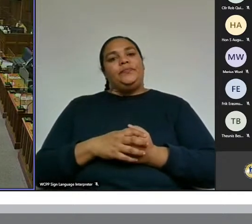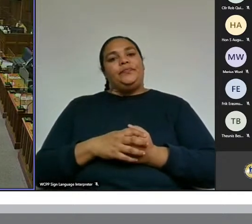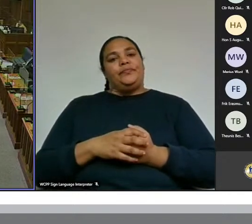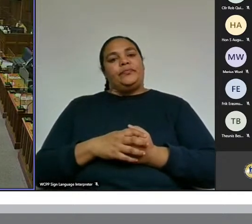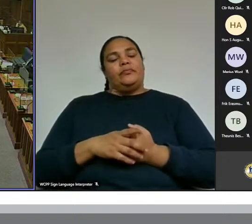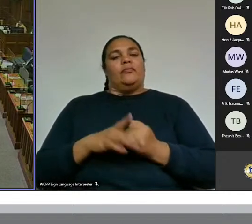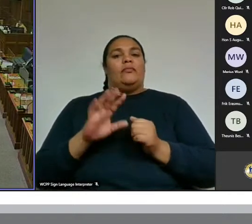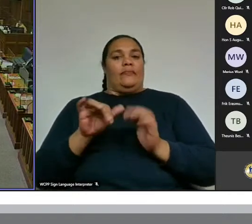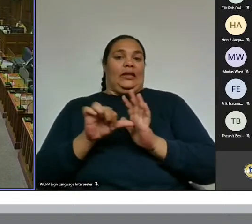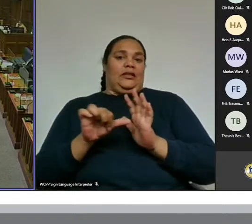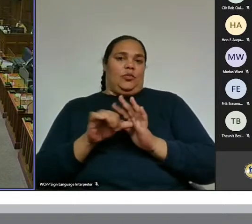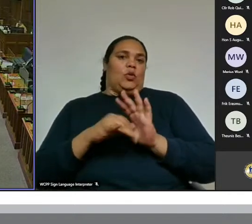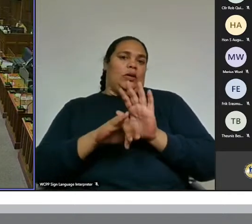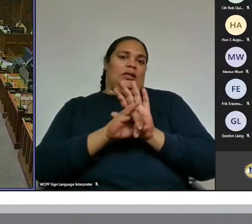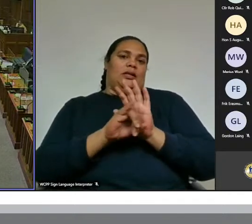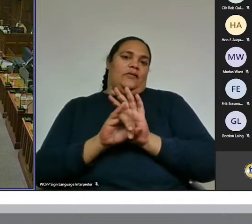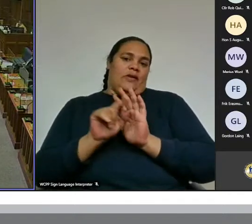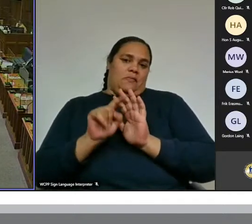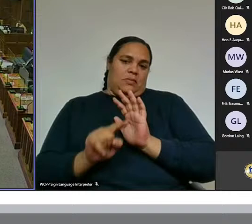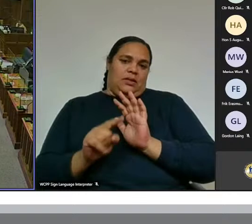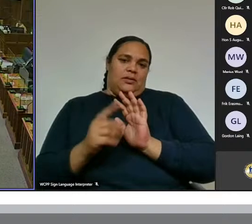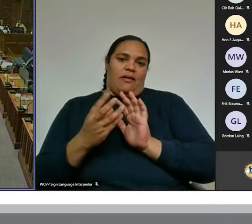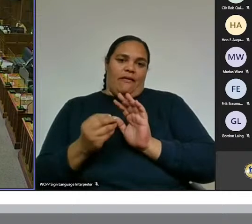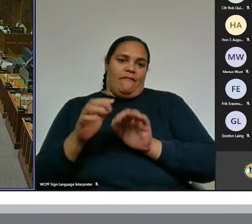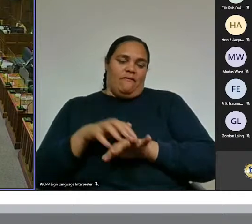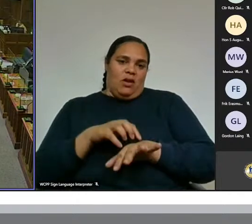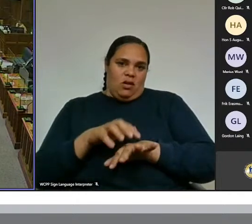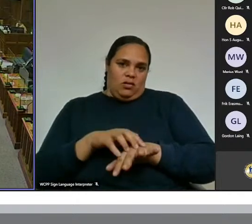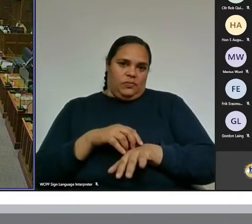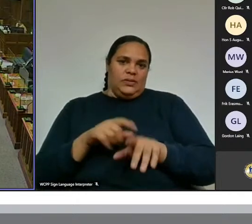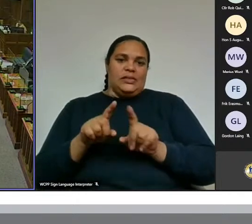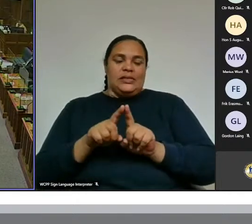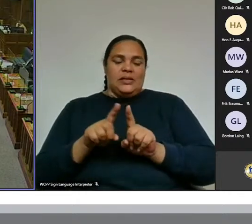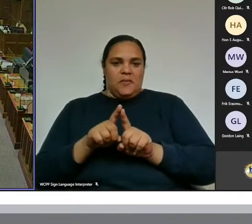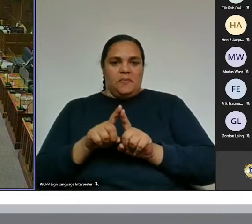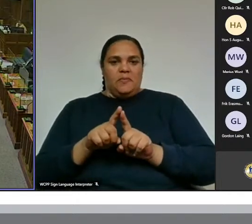It is important to identify farms, and